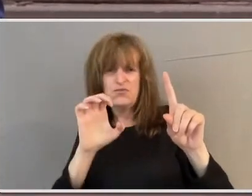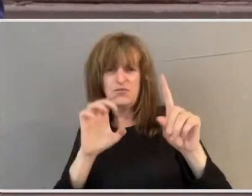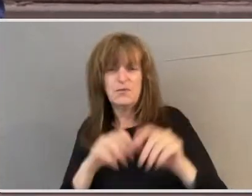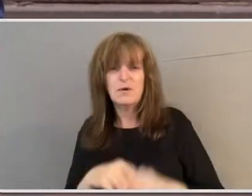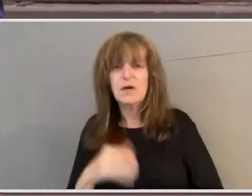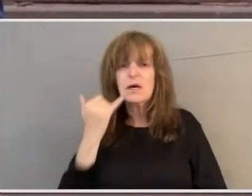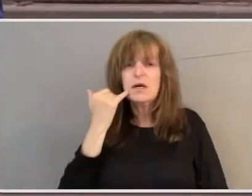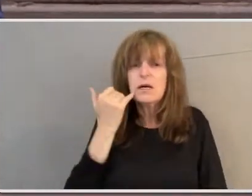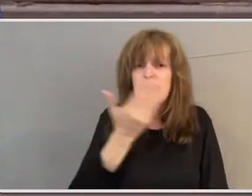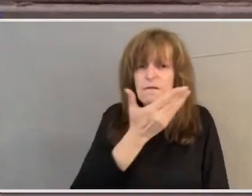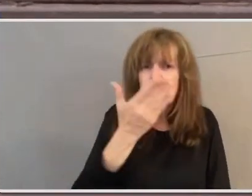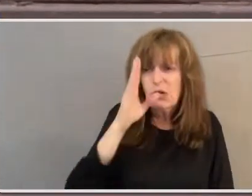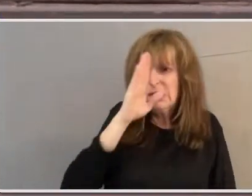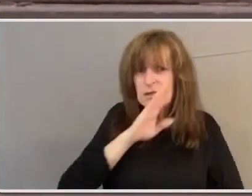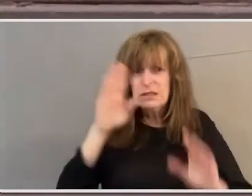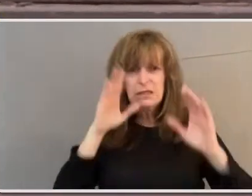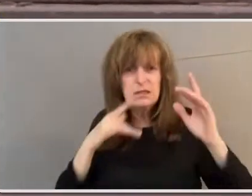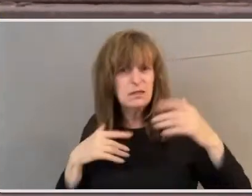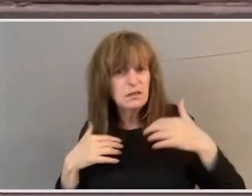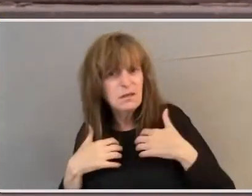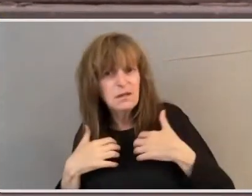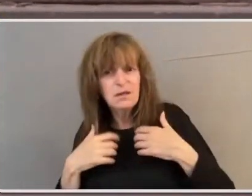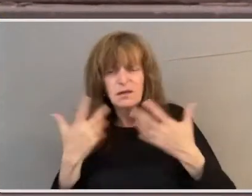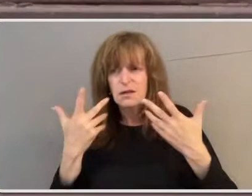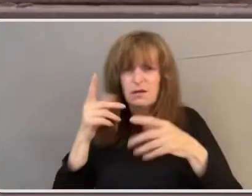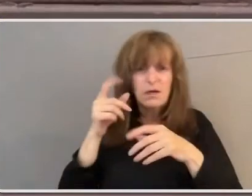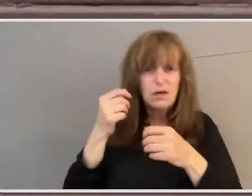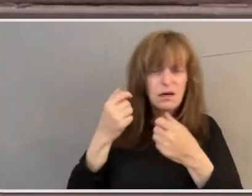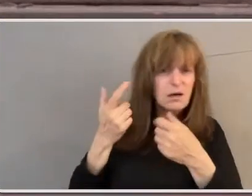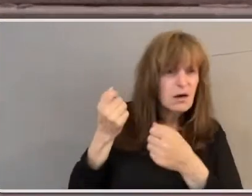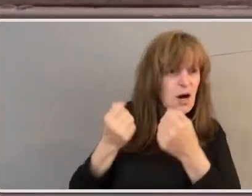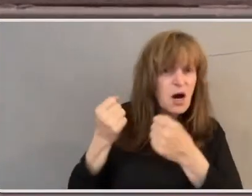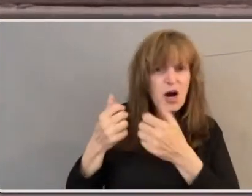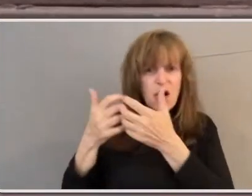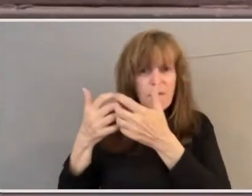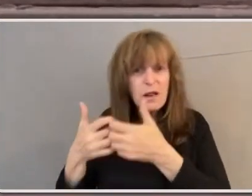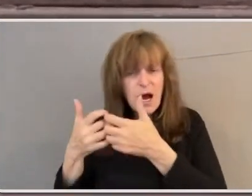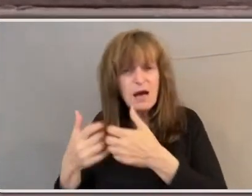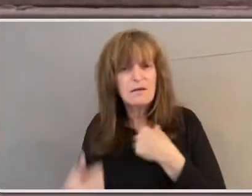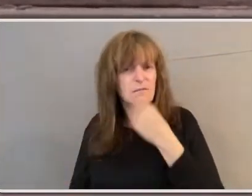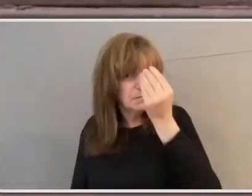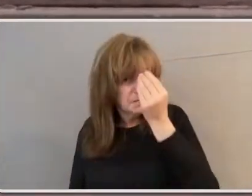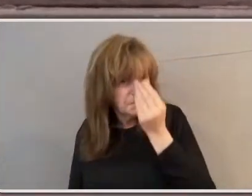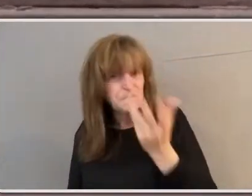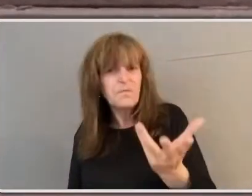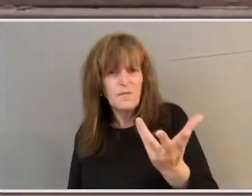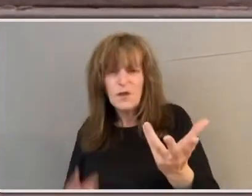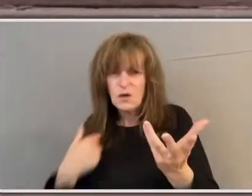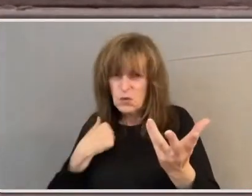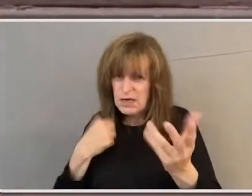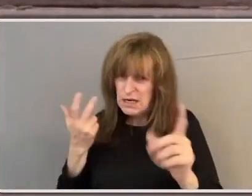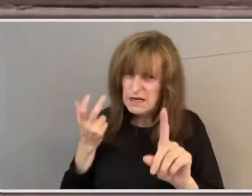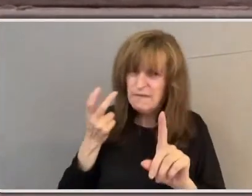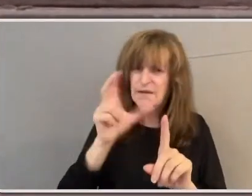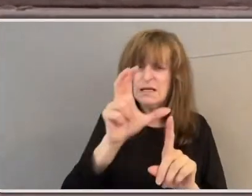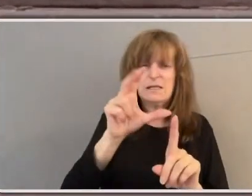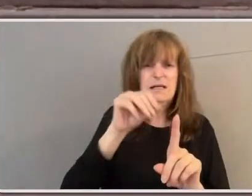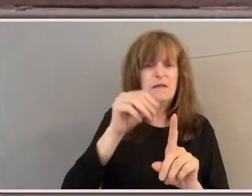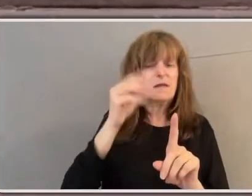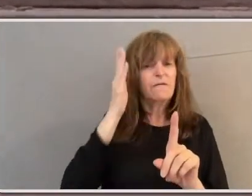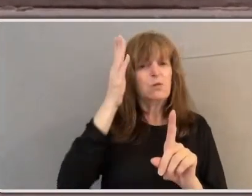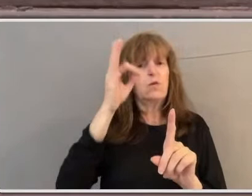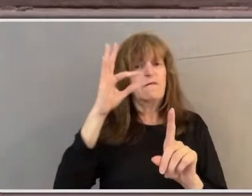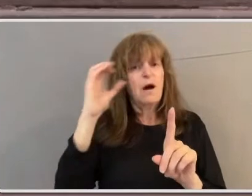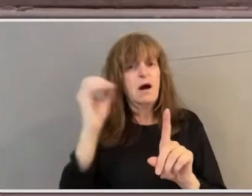plant, I want you to know we're investing in the future of Ontario's auto sector. If you're a